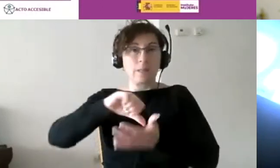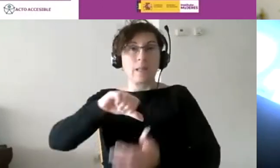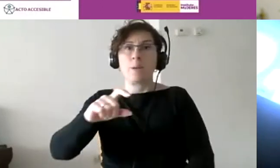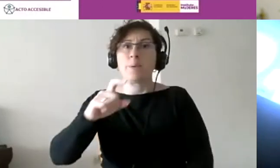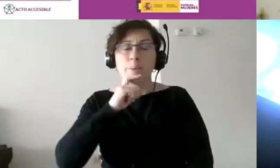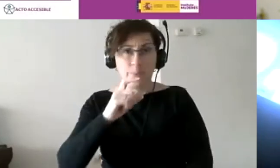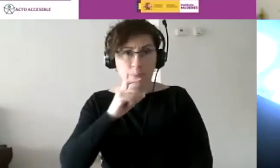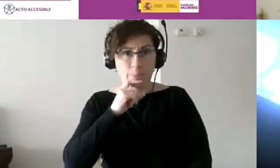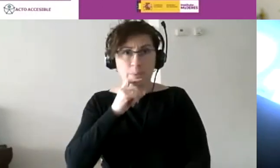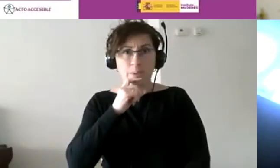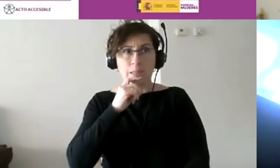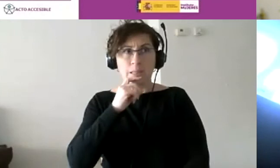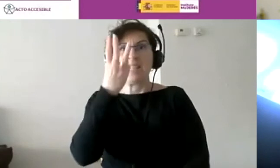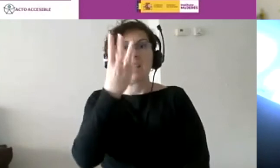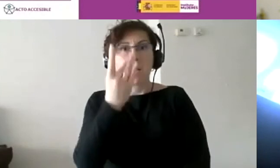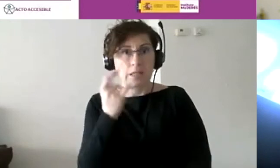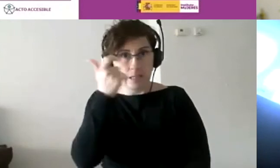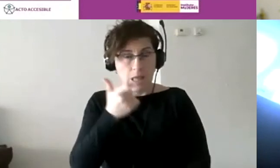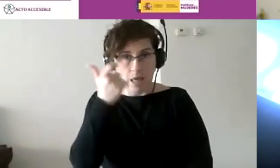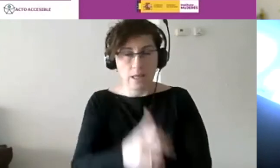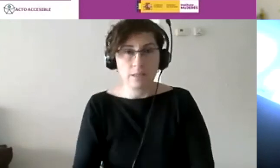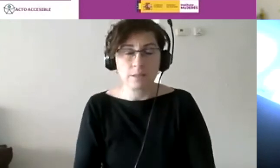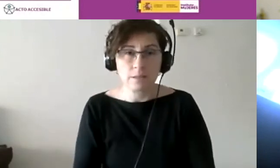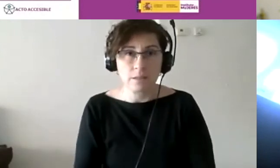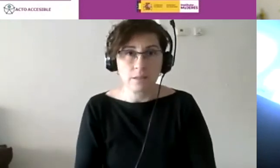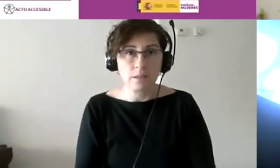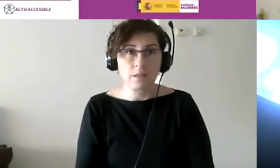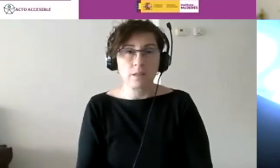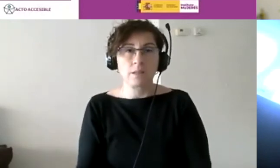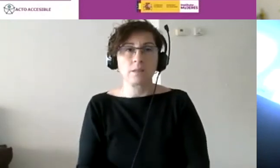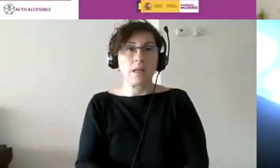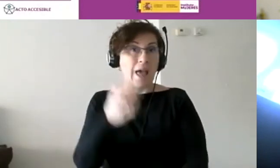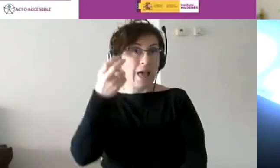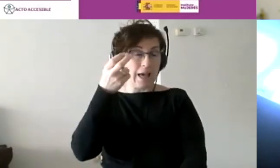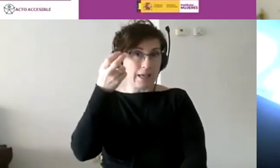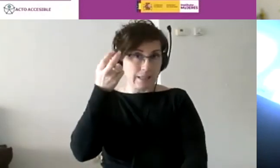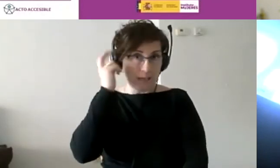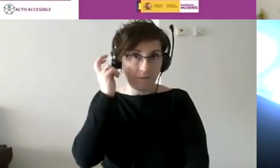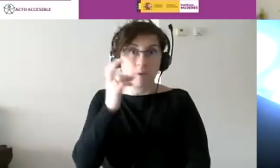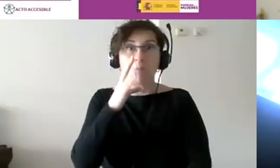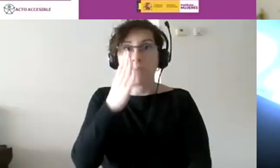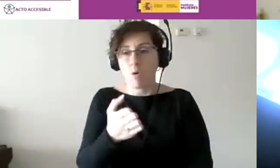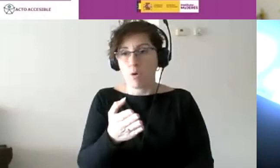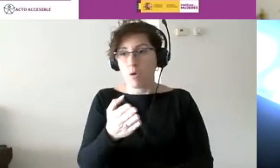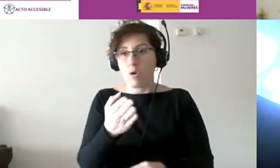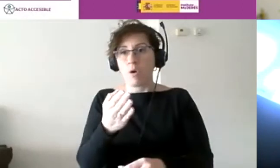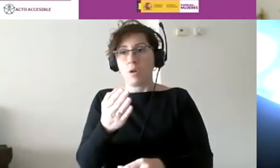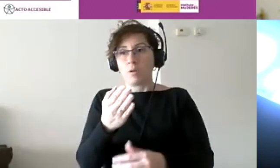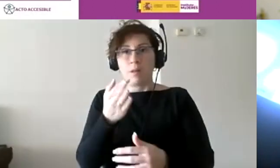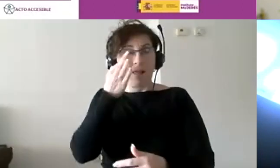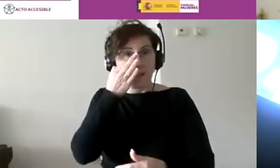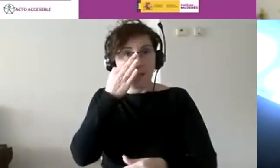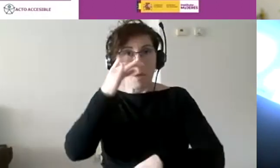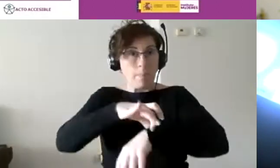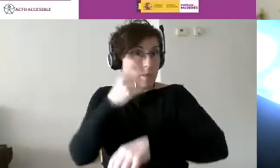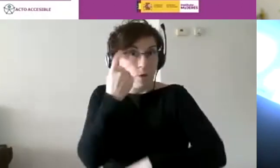several villages. And now I organize with volunteers from Netherlands who help my family to